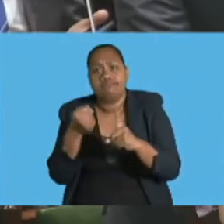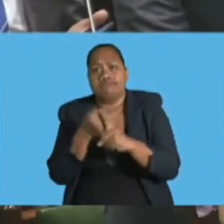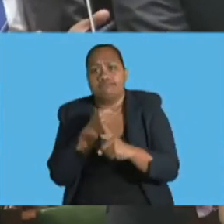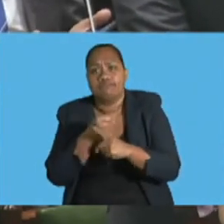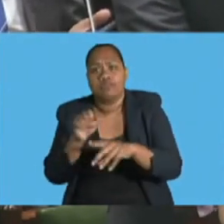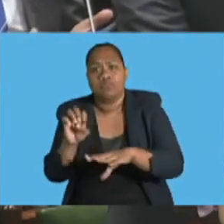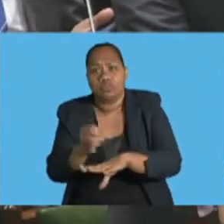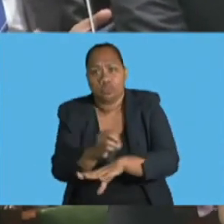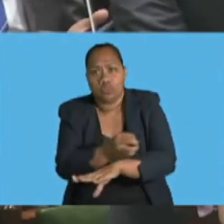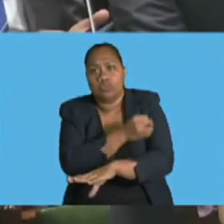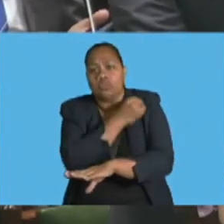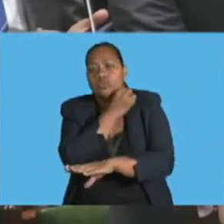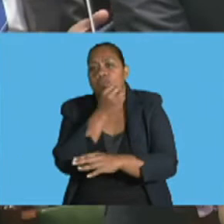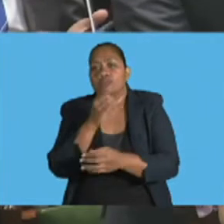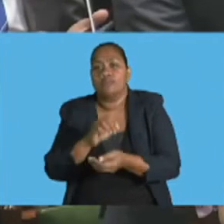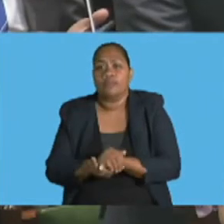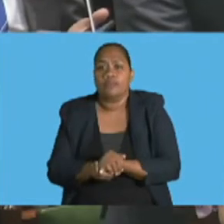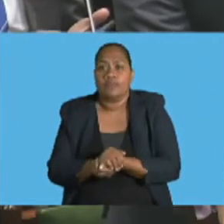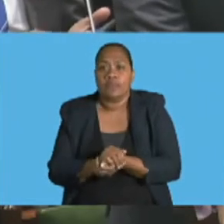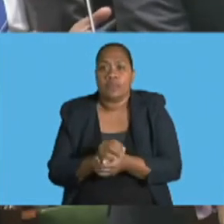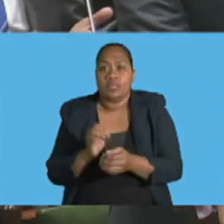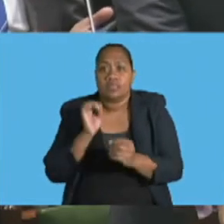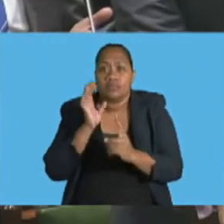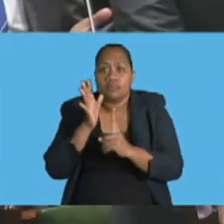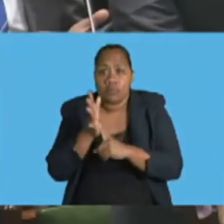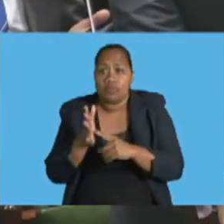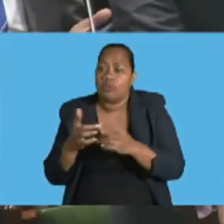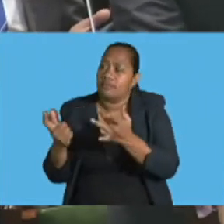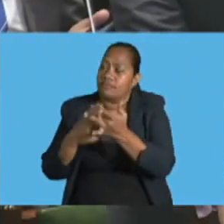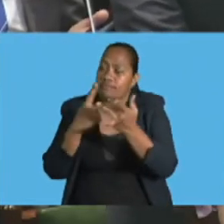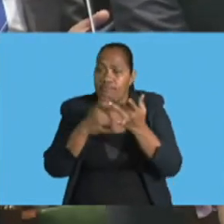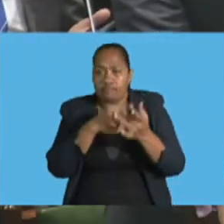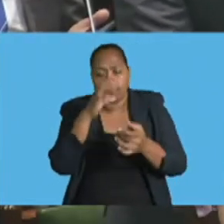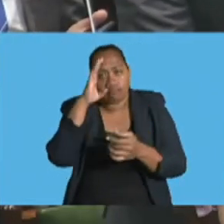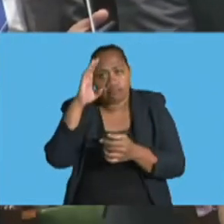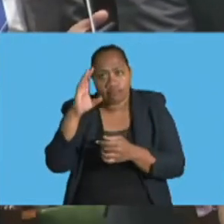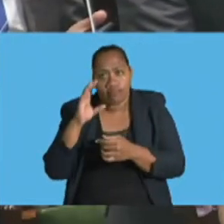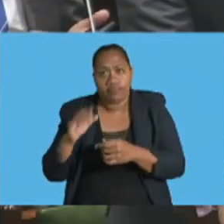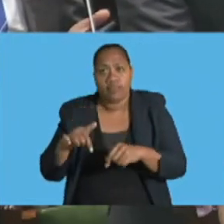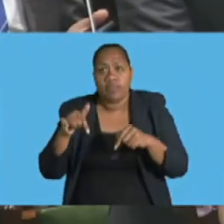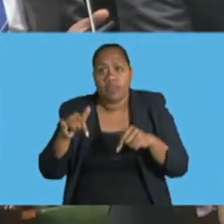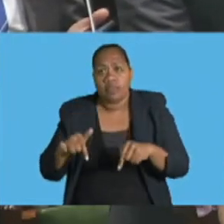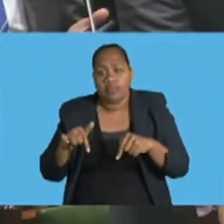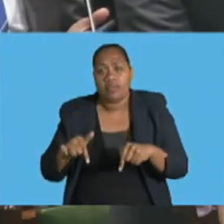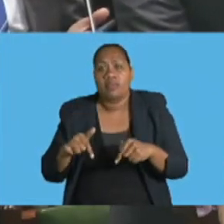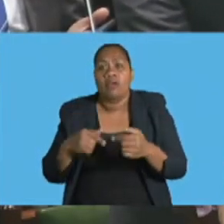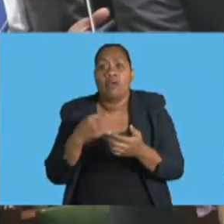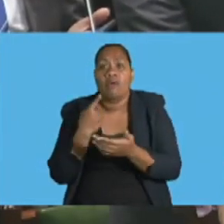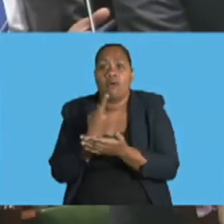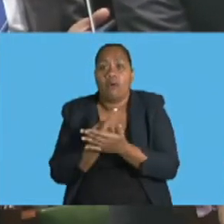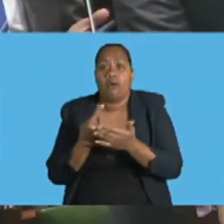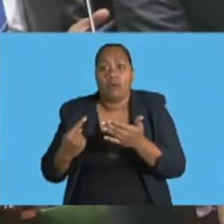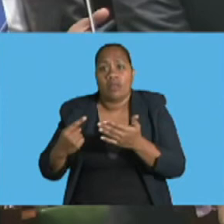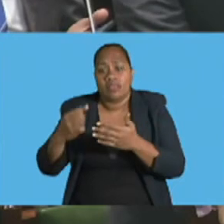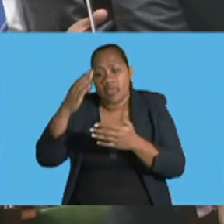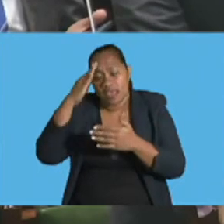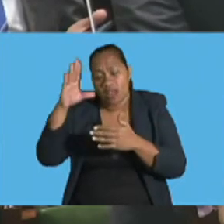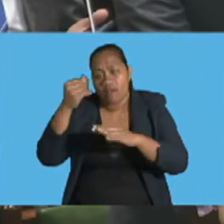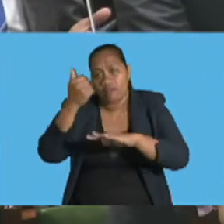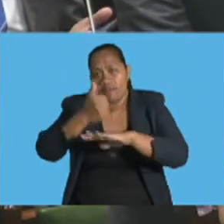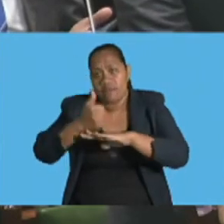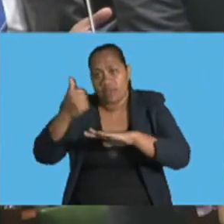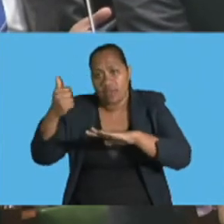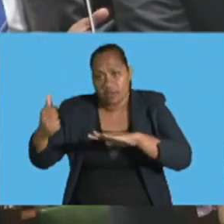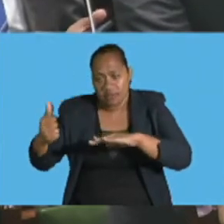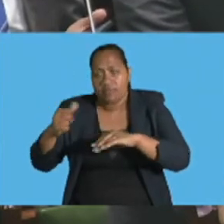Canada, Indonesia, Chile, Mexico, Portugal, and many others. These are only heads of states and heads of government. I'm also now